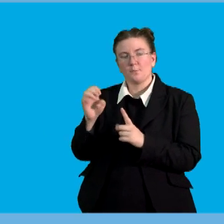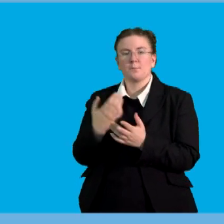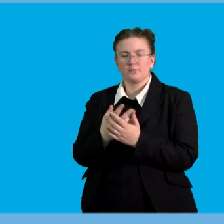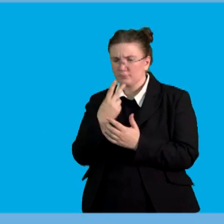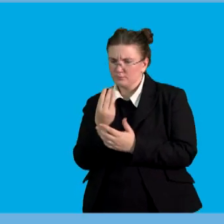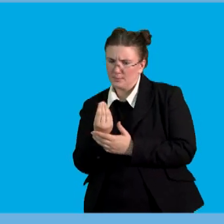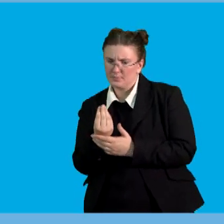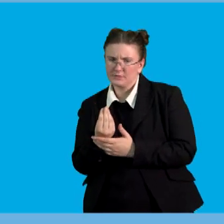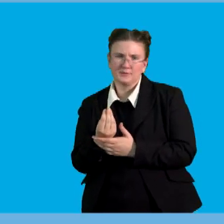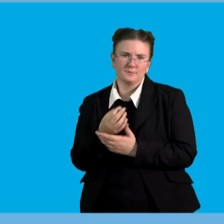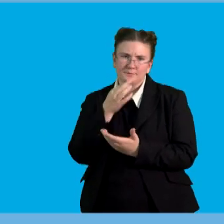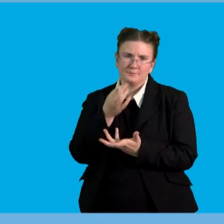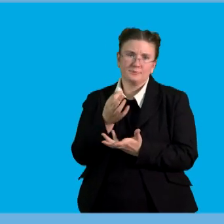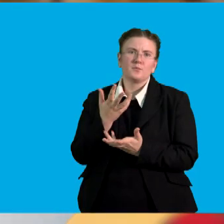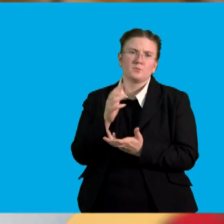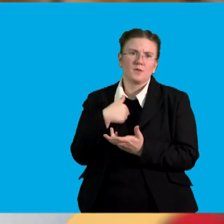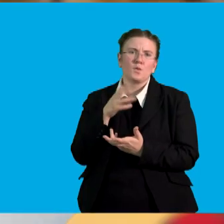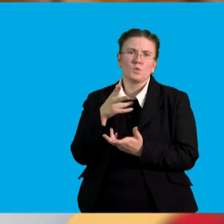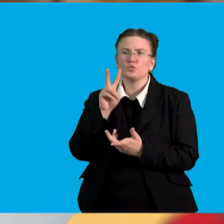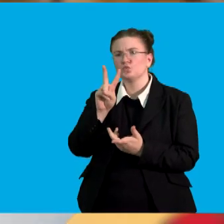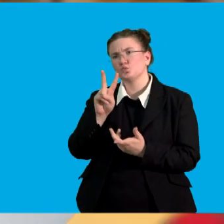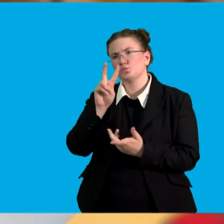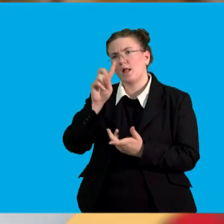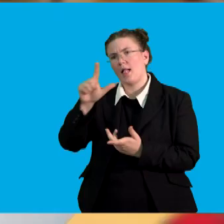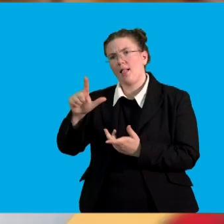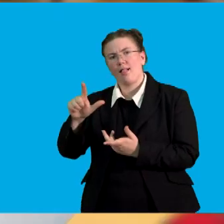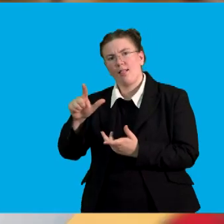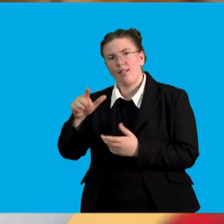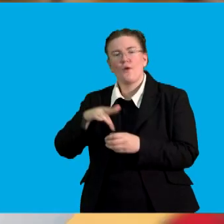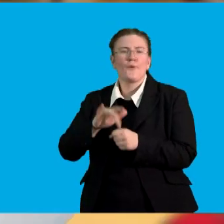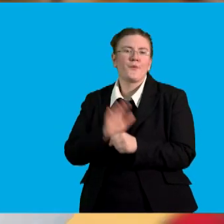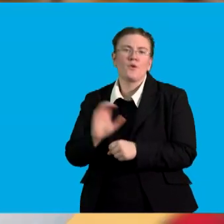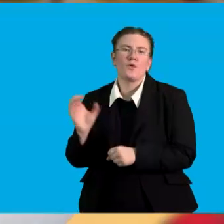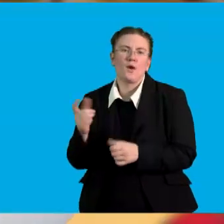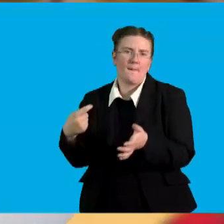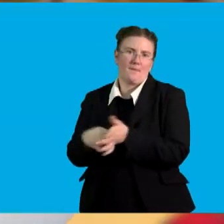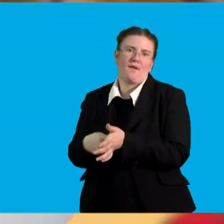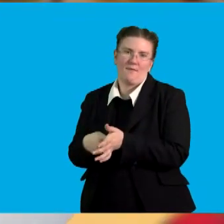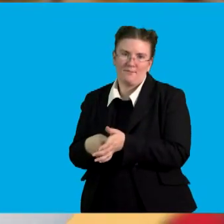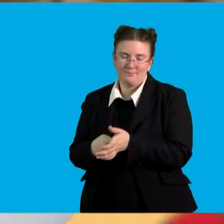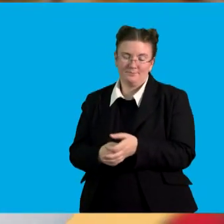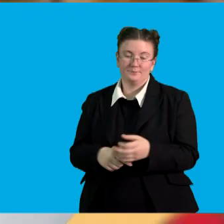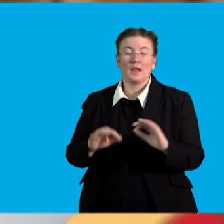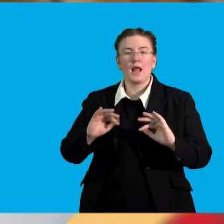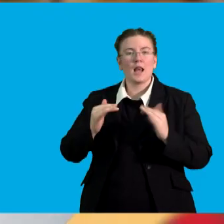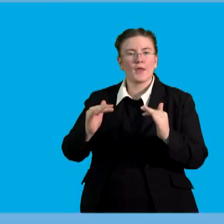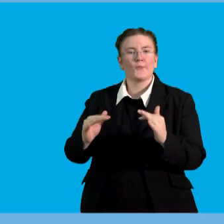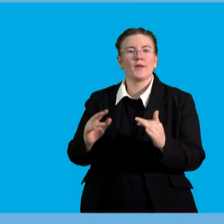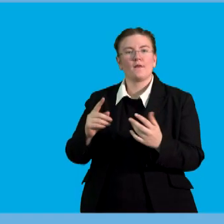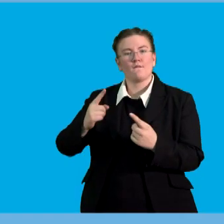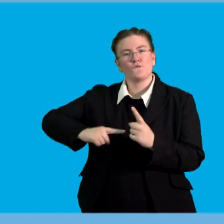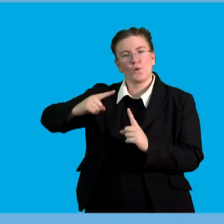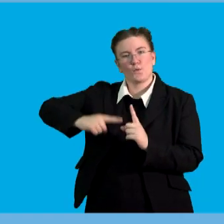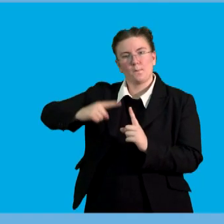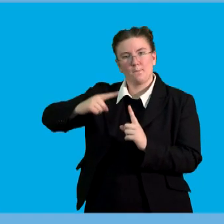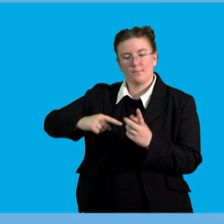of numbers to say that we're going to buy 2 liters of Coke. So that is basically volume of a liquid. And then when we're